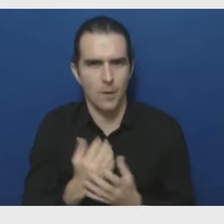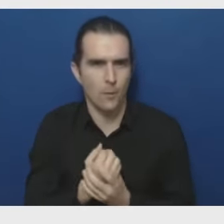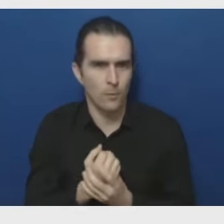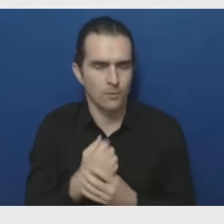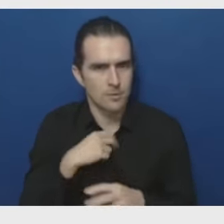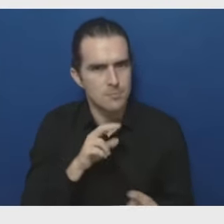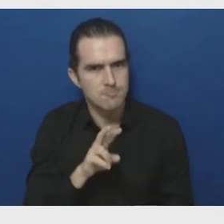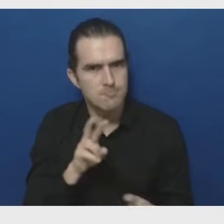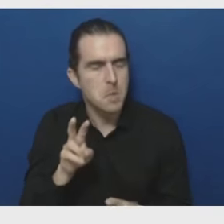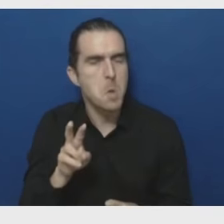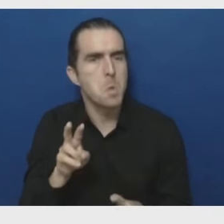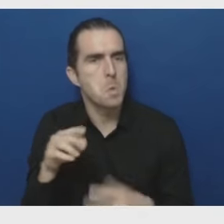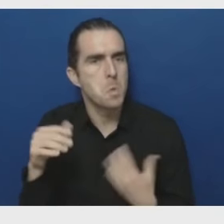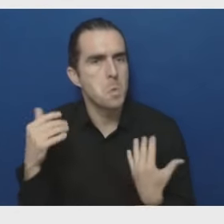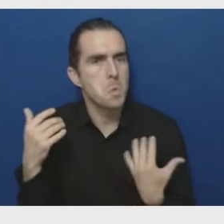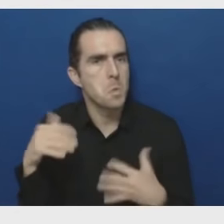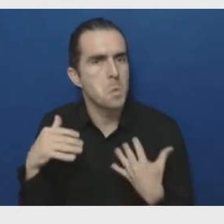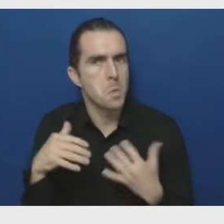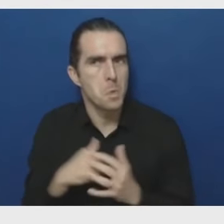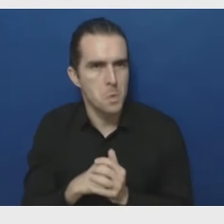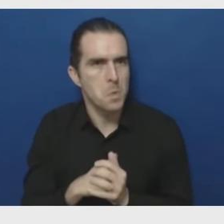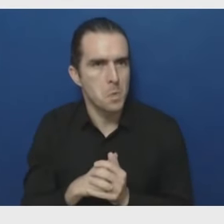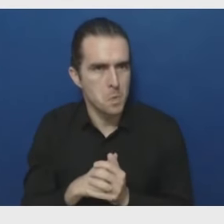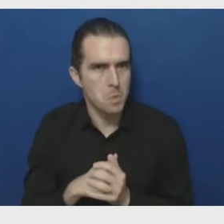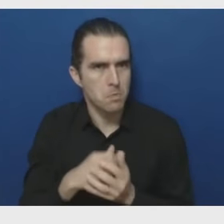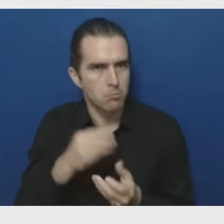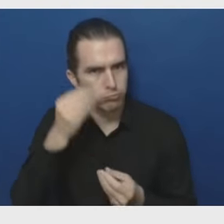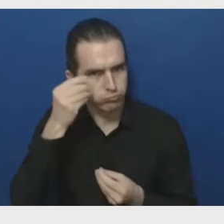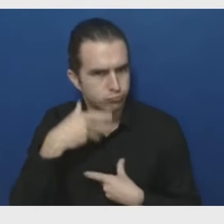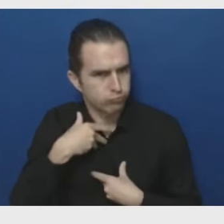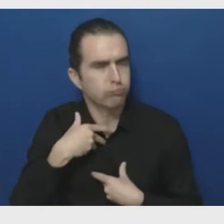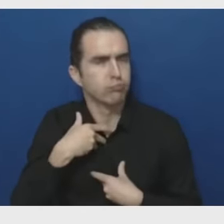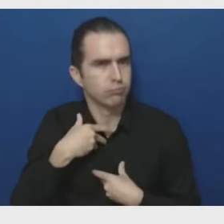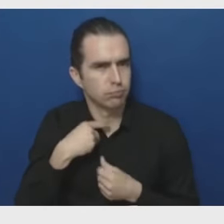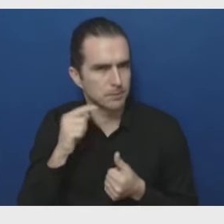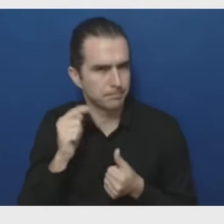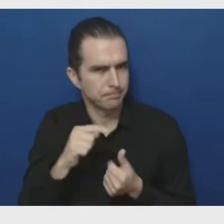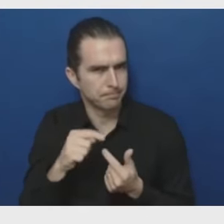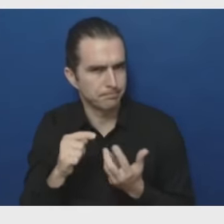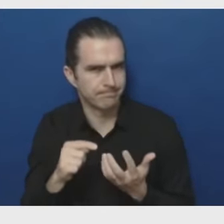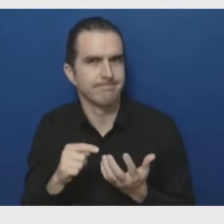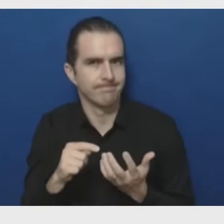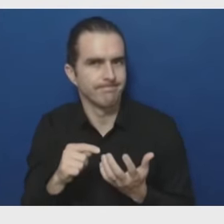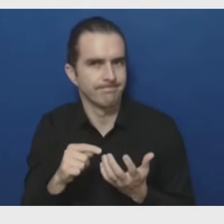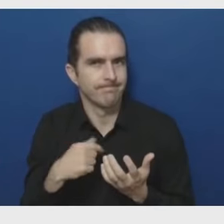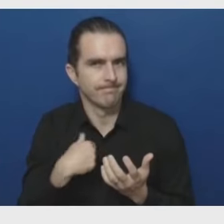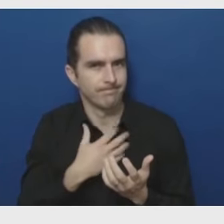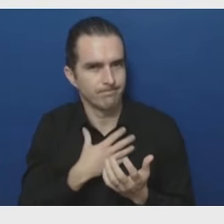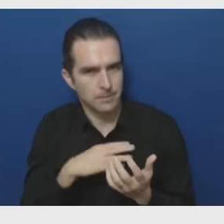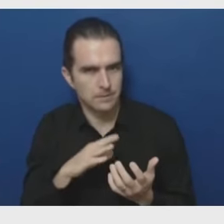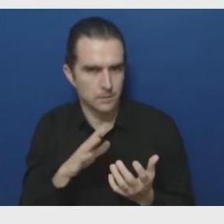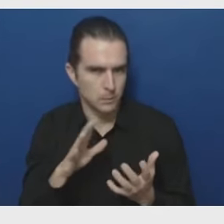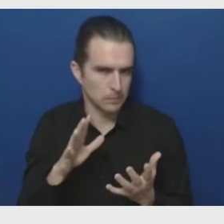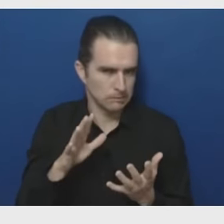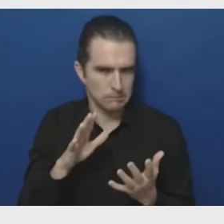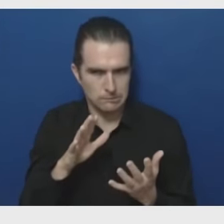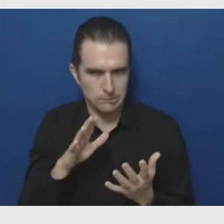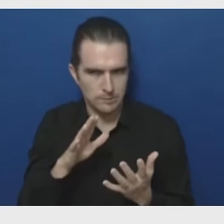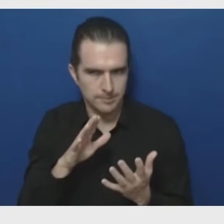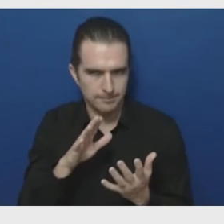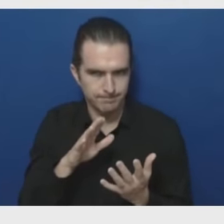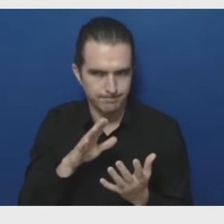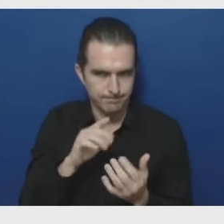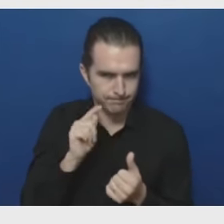different stakeholders, especially when we can put strange bedfellows in the same room. We can put government, we can put parliamentarians, we can